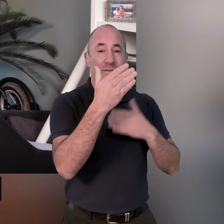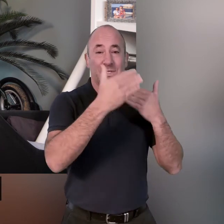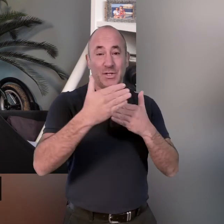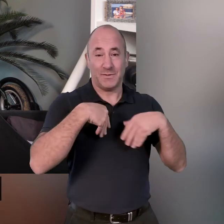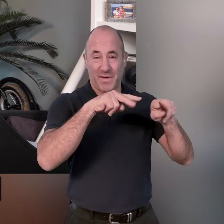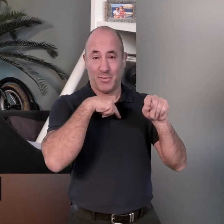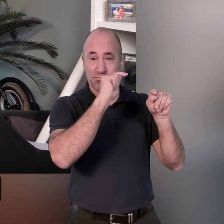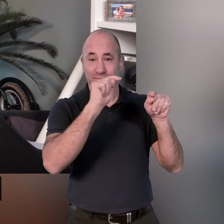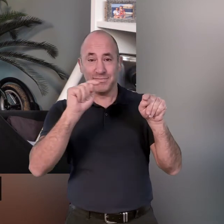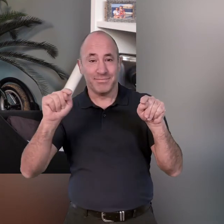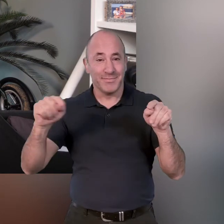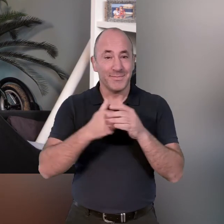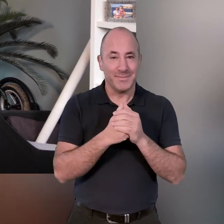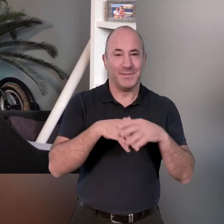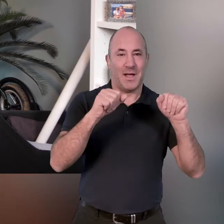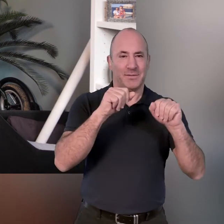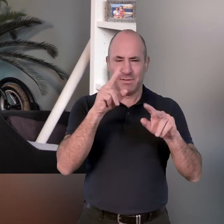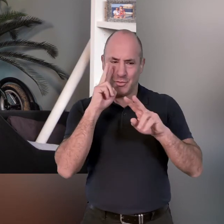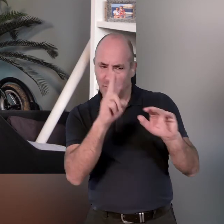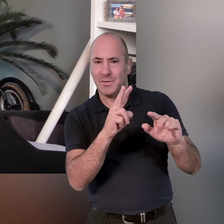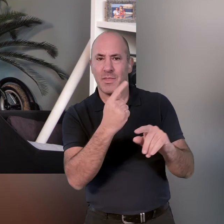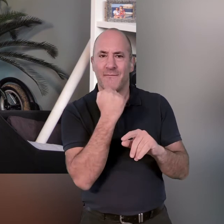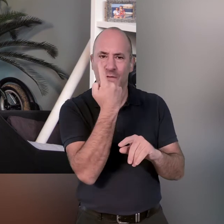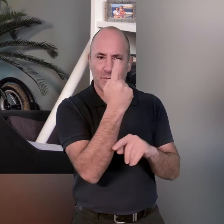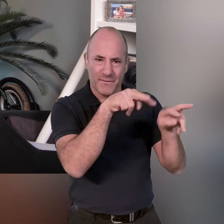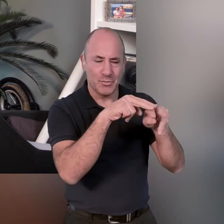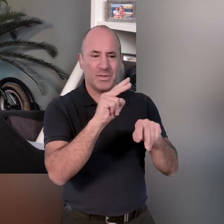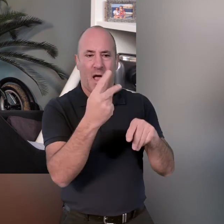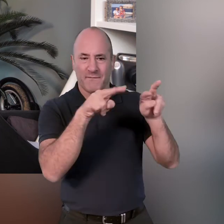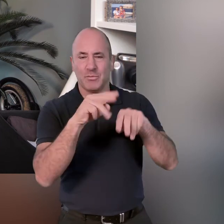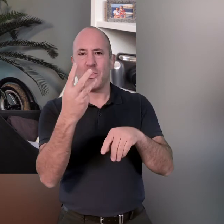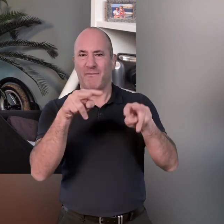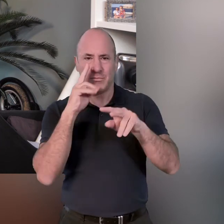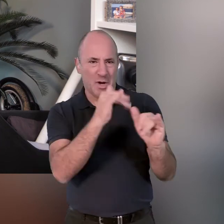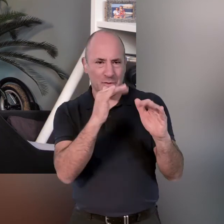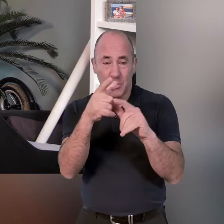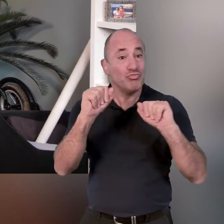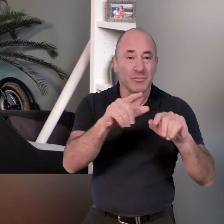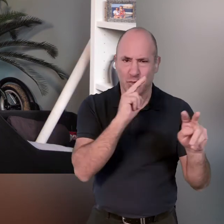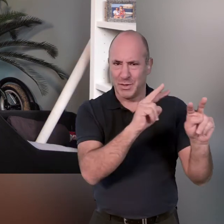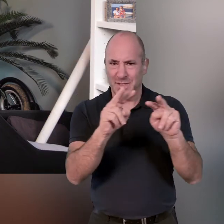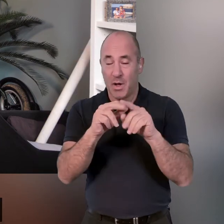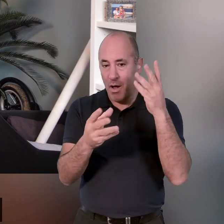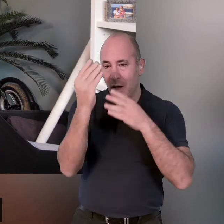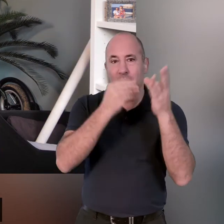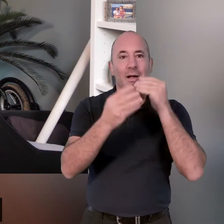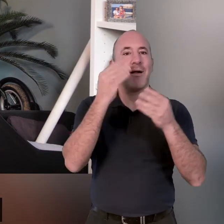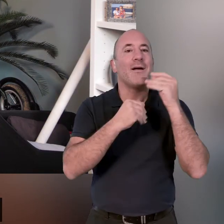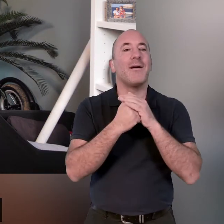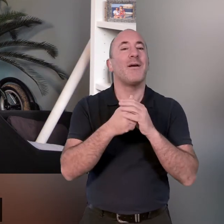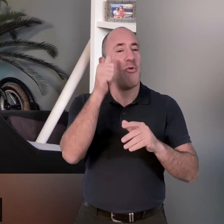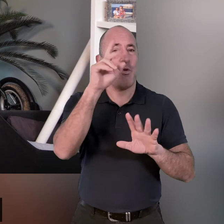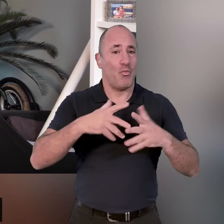4 sessions, and as I said at the beginning, be sure to check out 1, 2 and 3 if you haven't already. hopefully you've learned quite a bit. You've heard